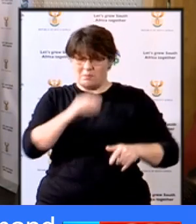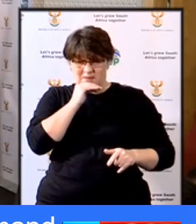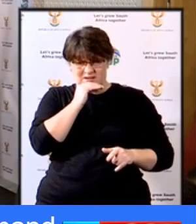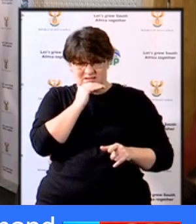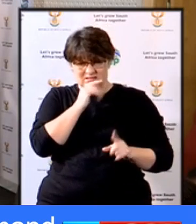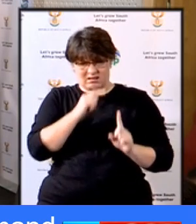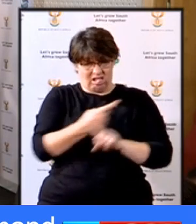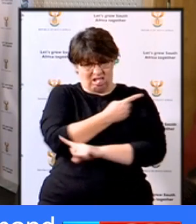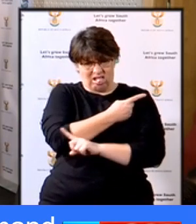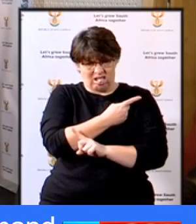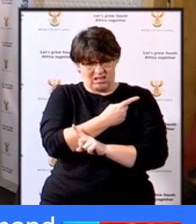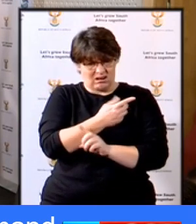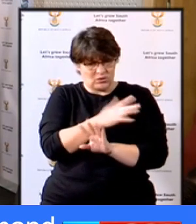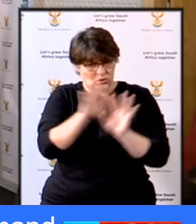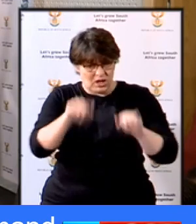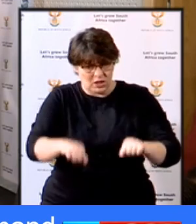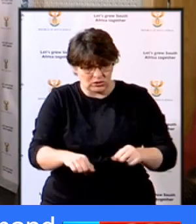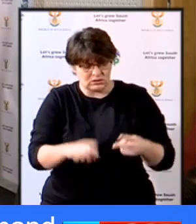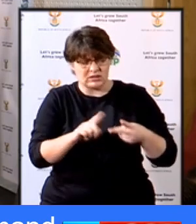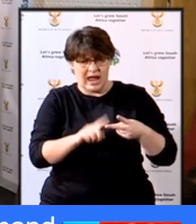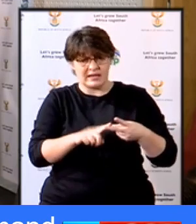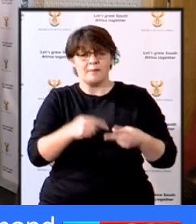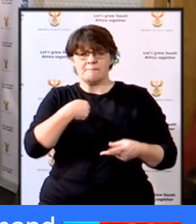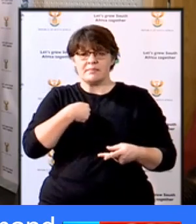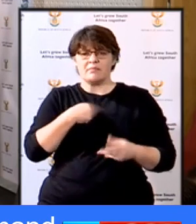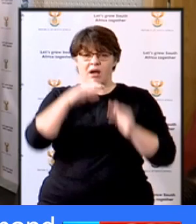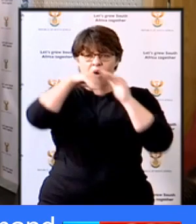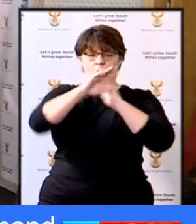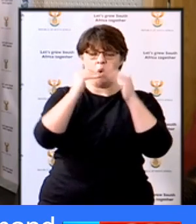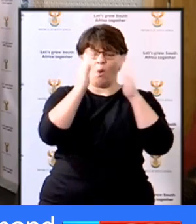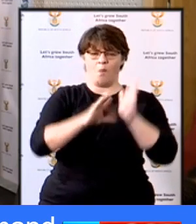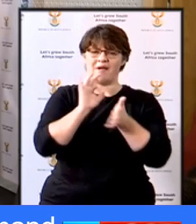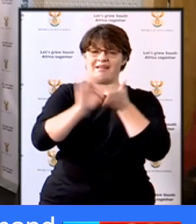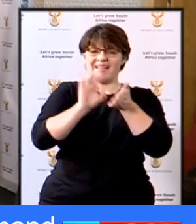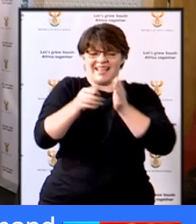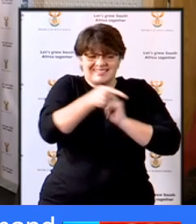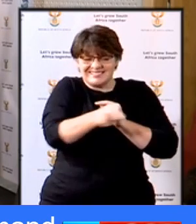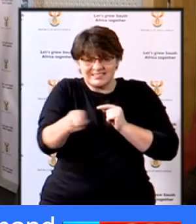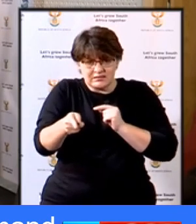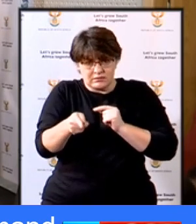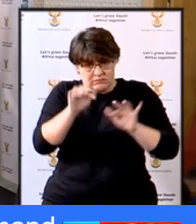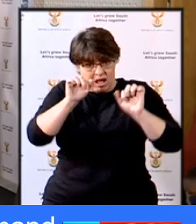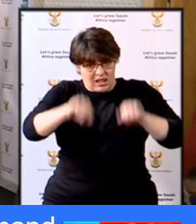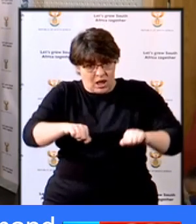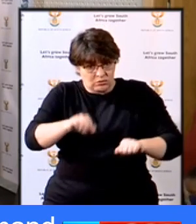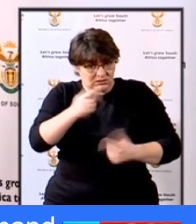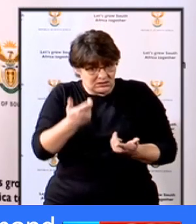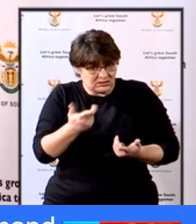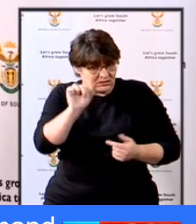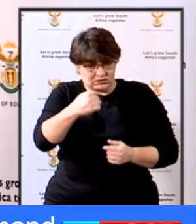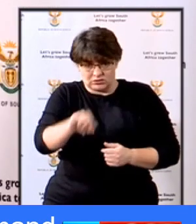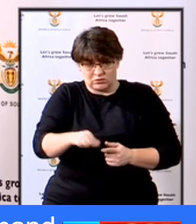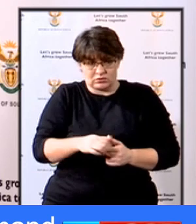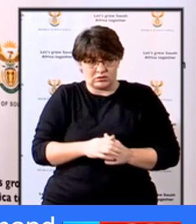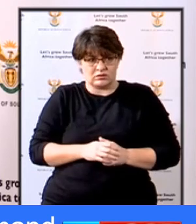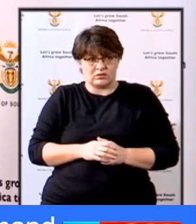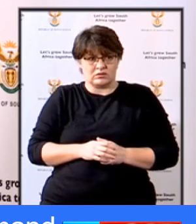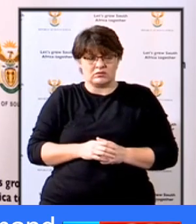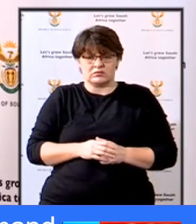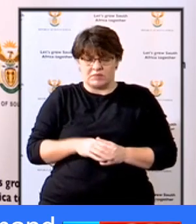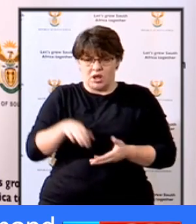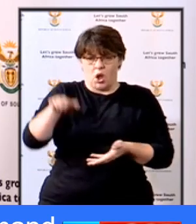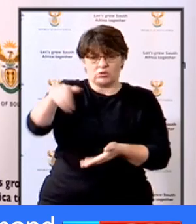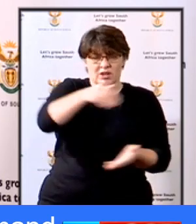allowed? And his last question is, are domestic workers allowed to go back to work? Thank you. Can we clarify collection of